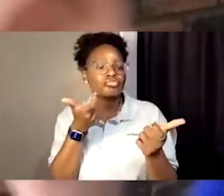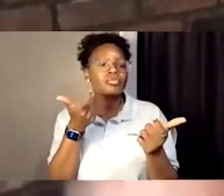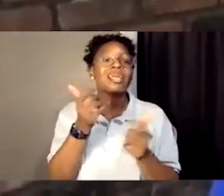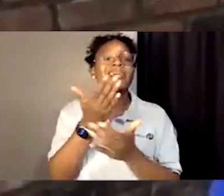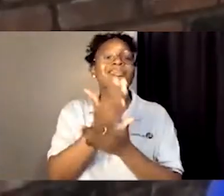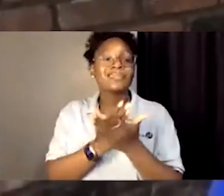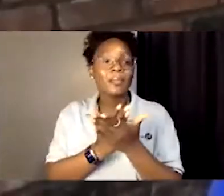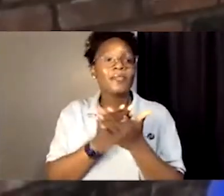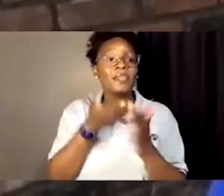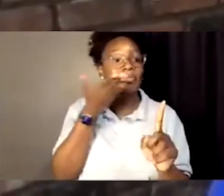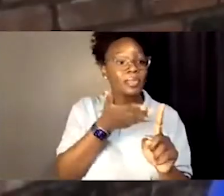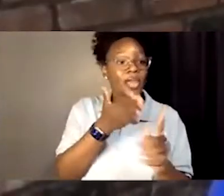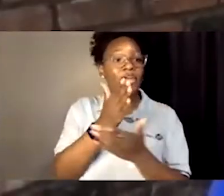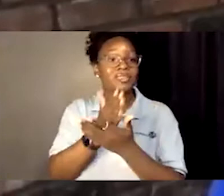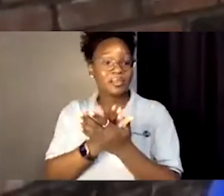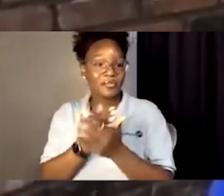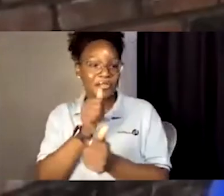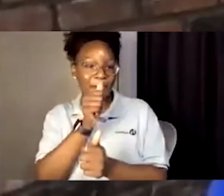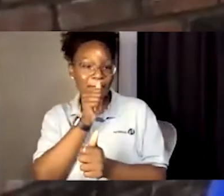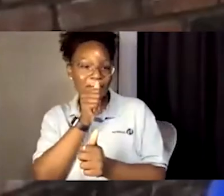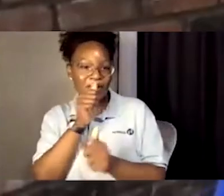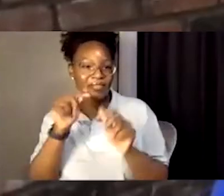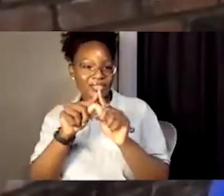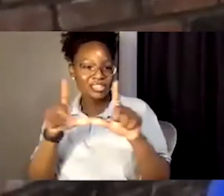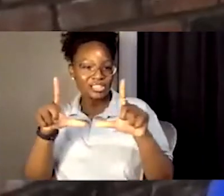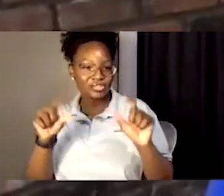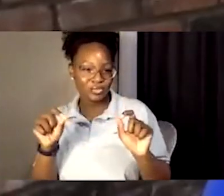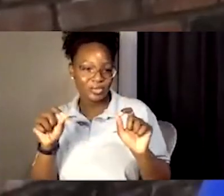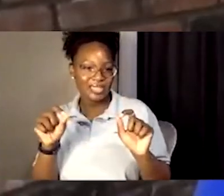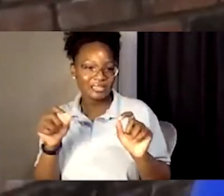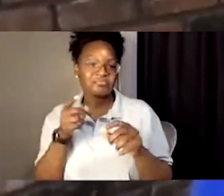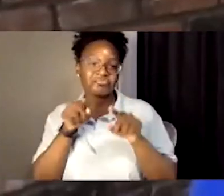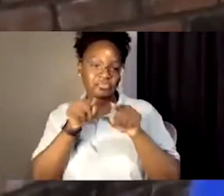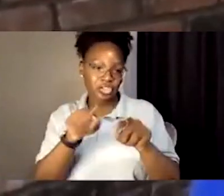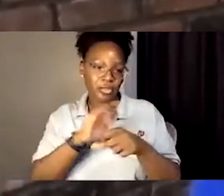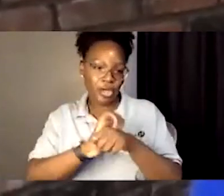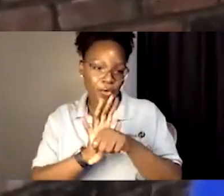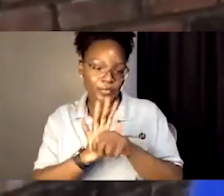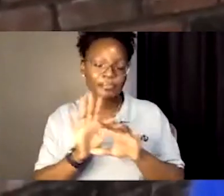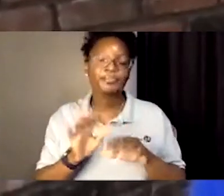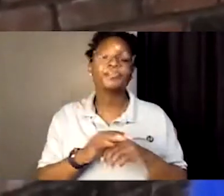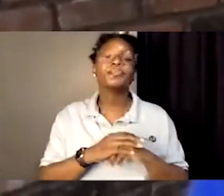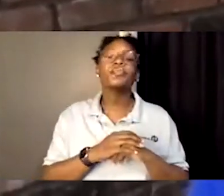And then we had about an hour of Q&A with myself and Atiyah and Rachel. And